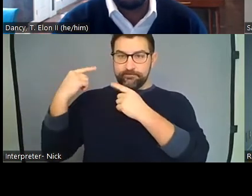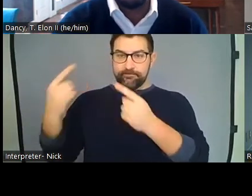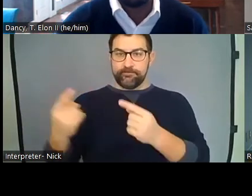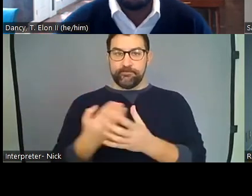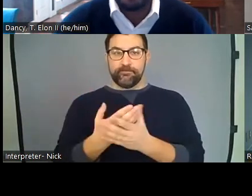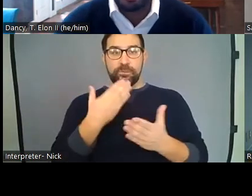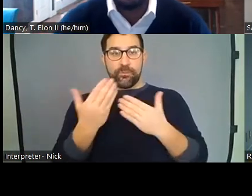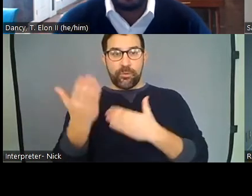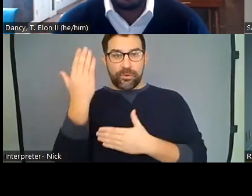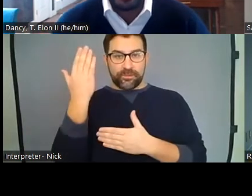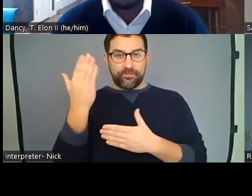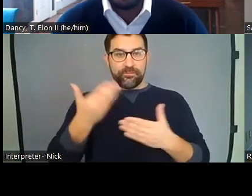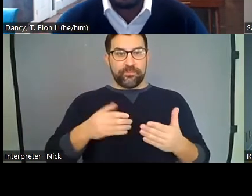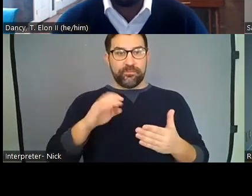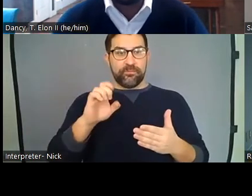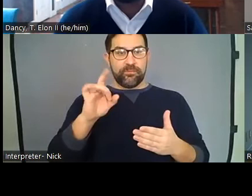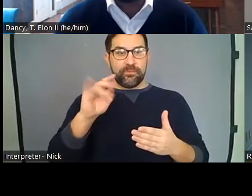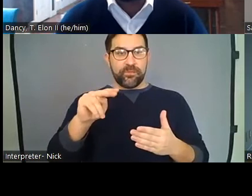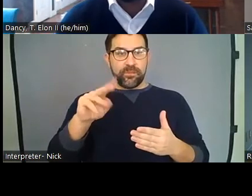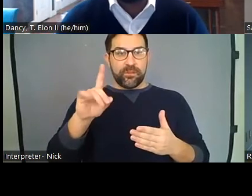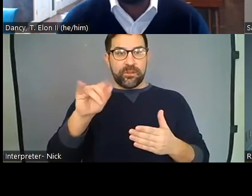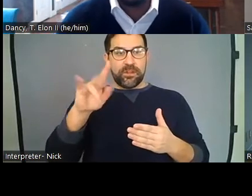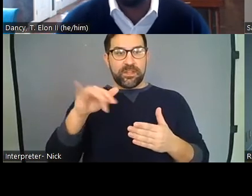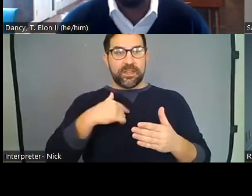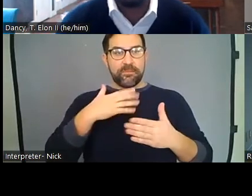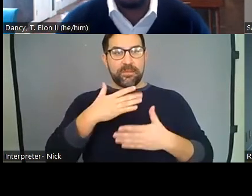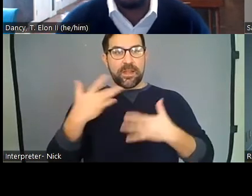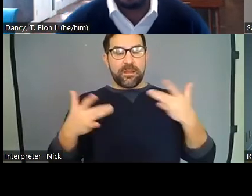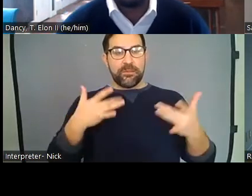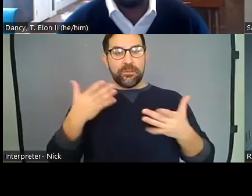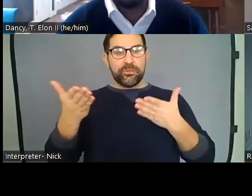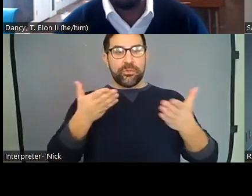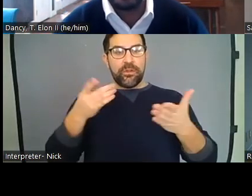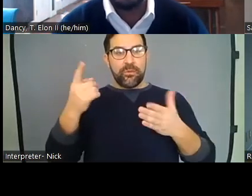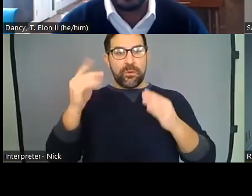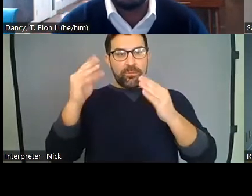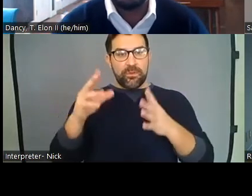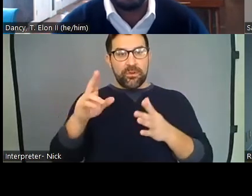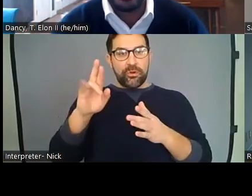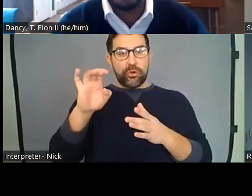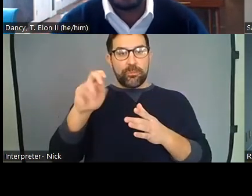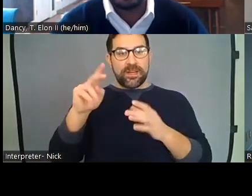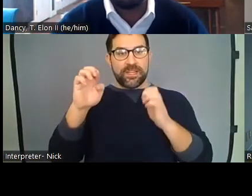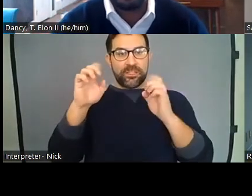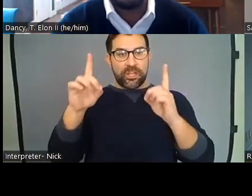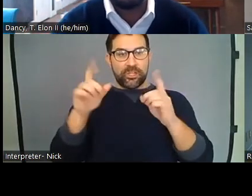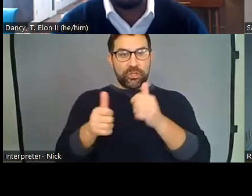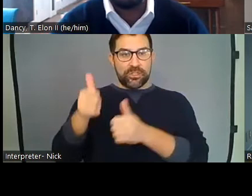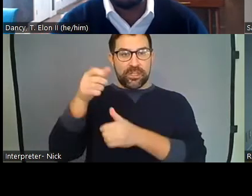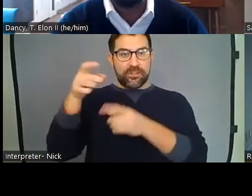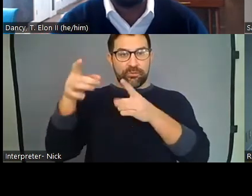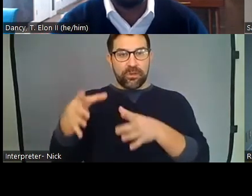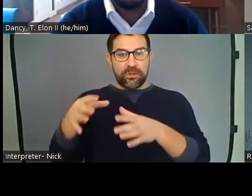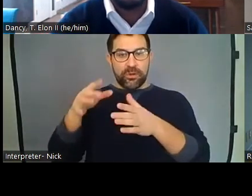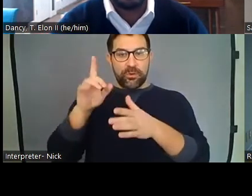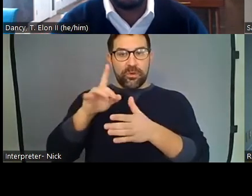Good morning. I'm Elon Dancy, and I have the pleasure of serving as the Helen Faison Professor of Urban Education and Executive Director of the